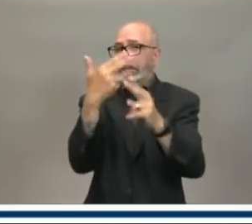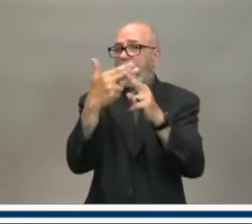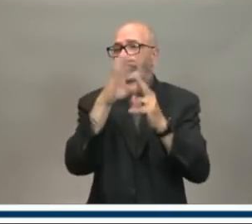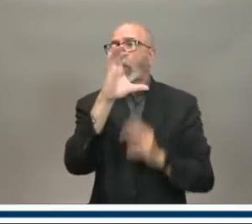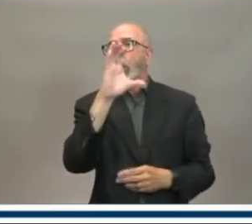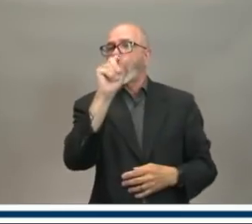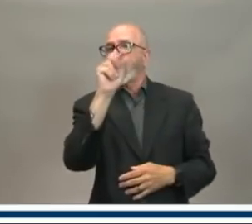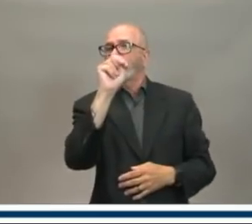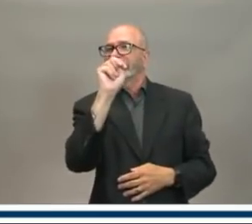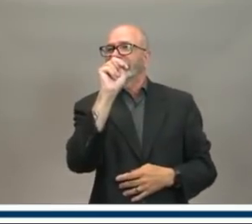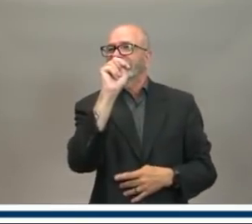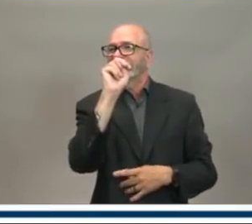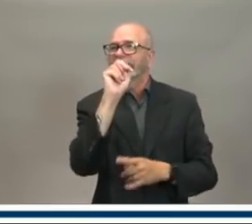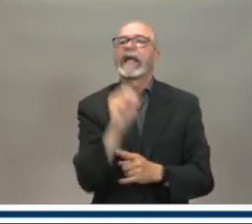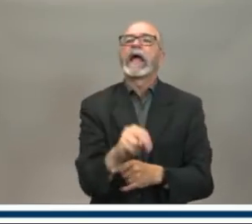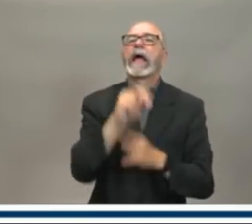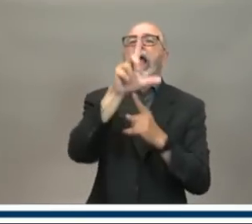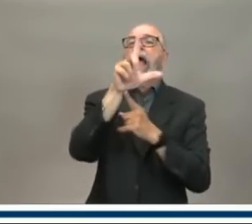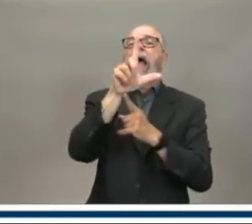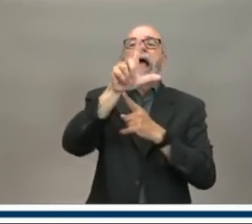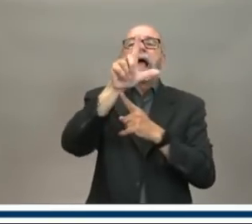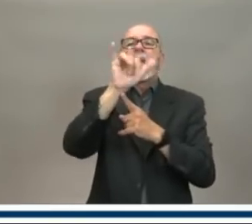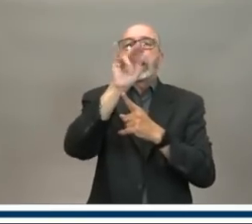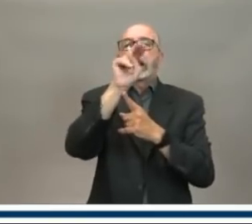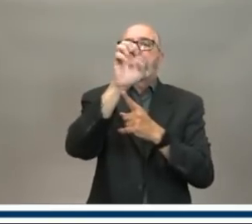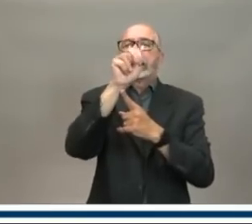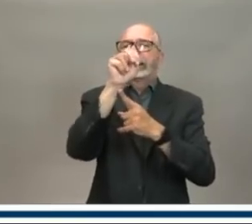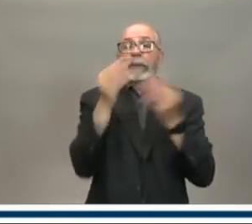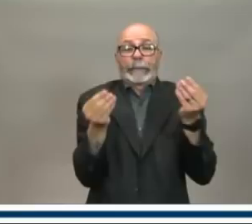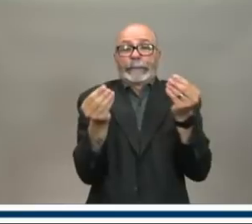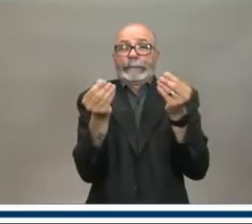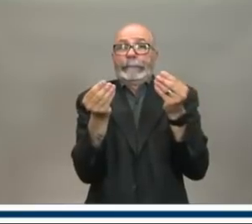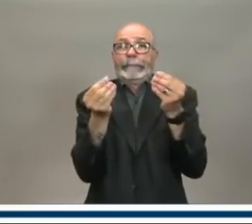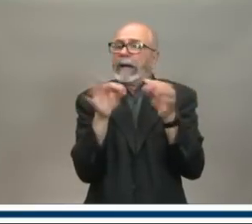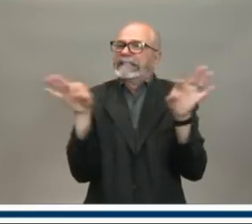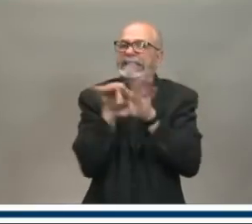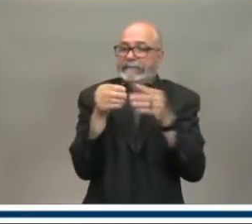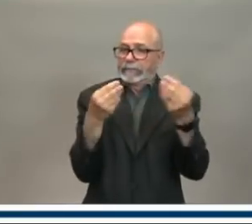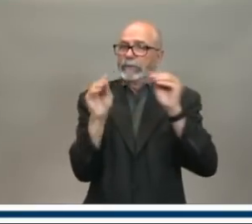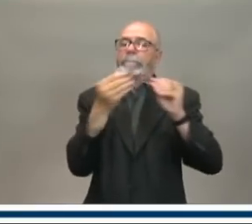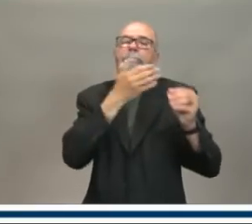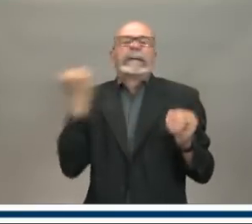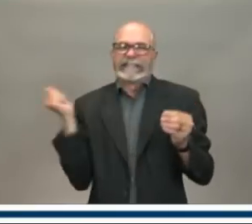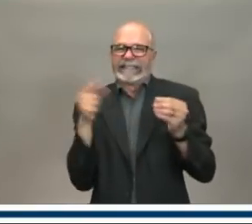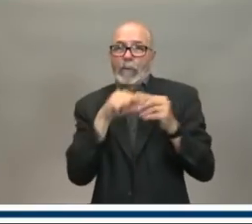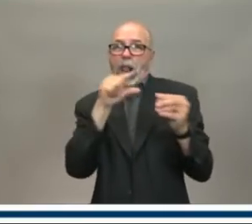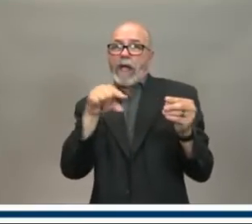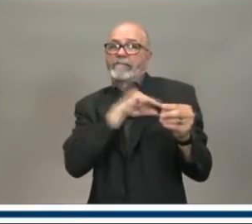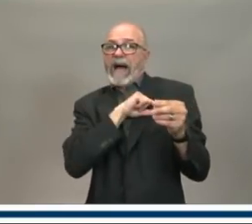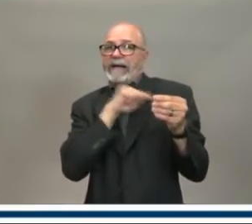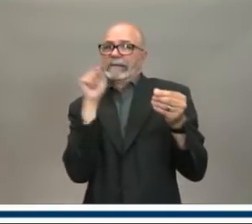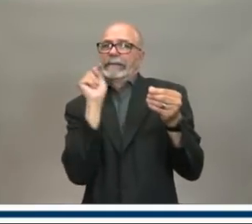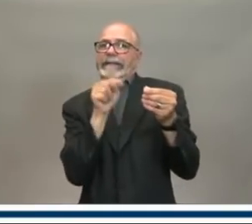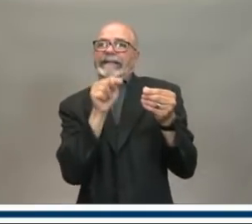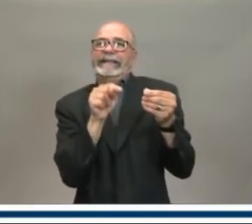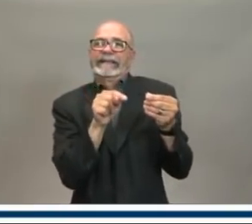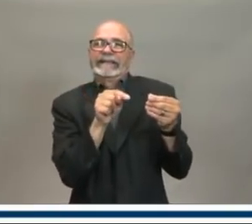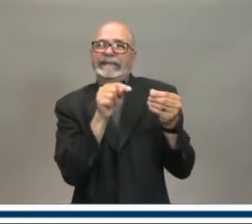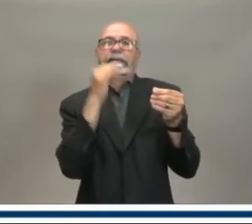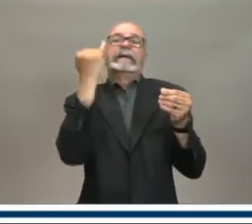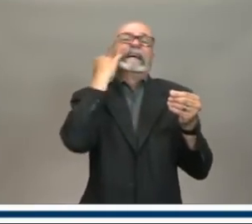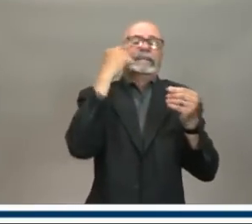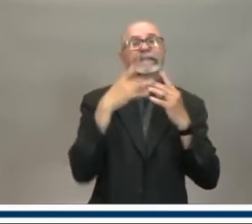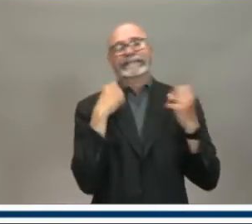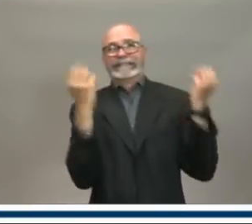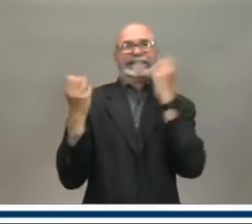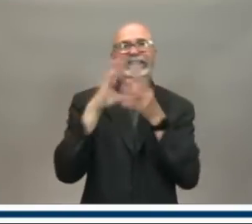their individual mask. It's really important if you're wearing a mask that you're not always adjusting. We don't want people to touch their face. So